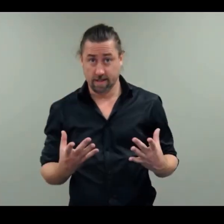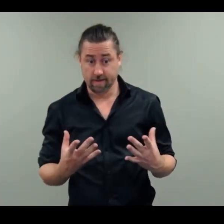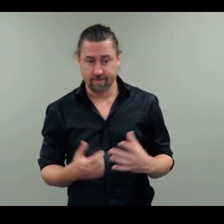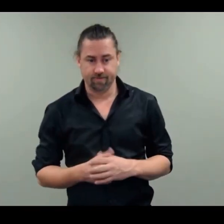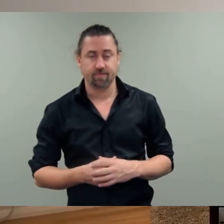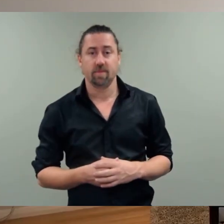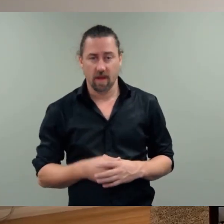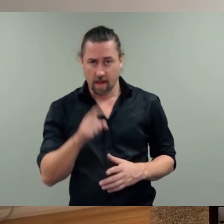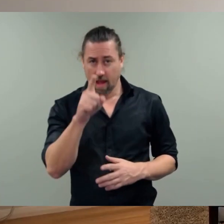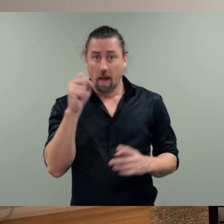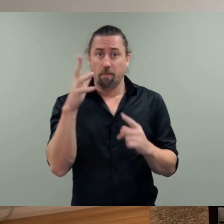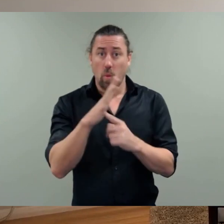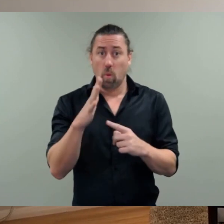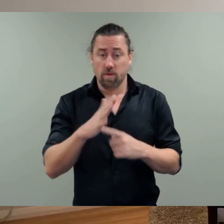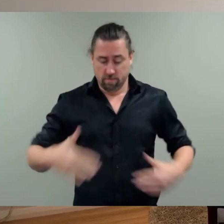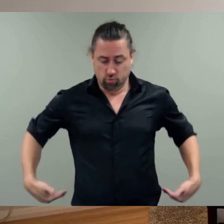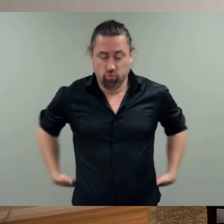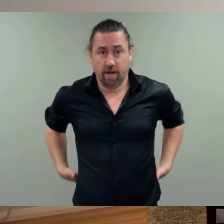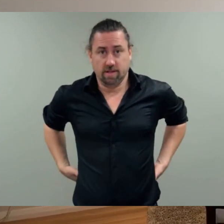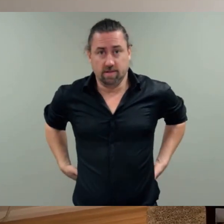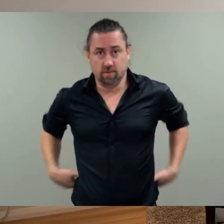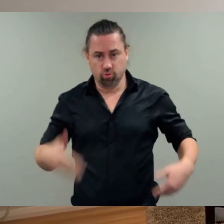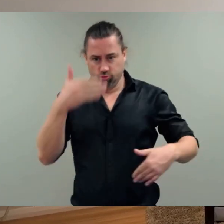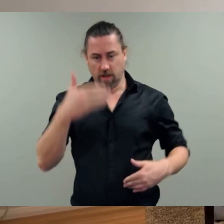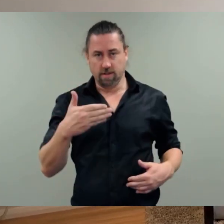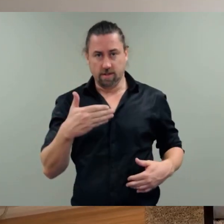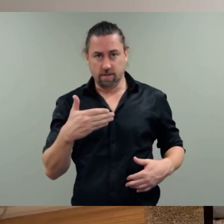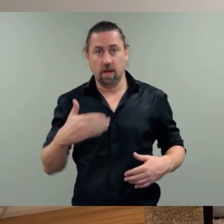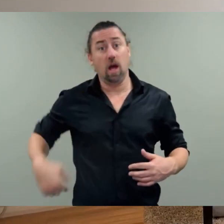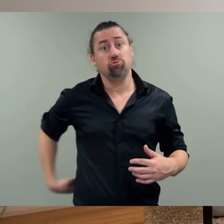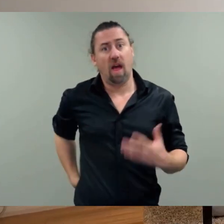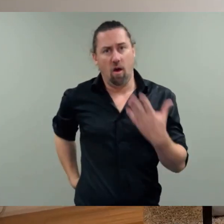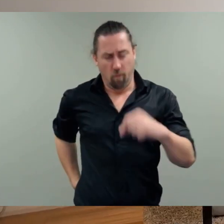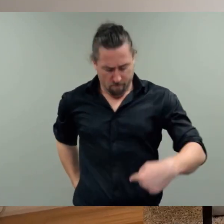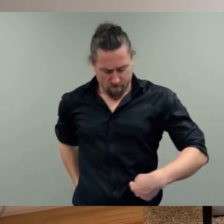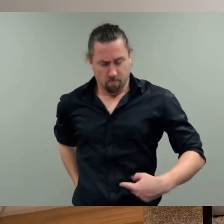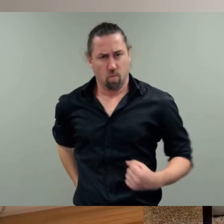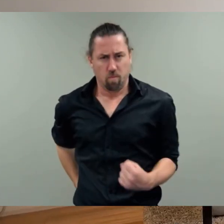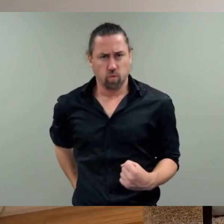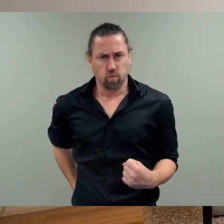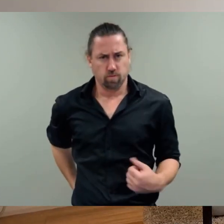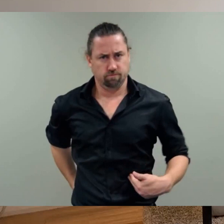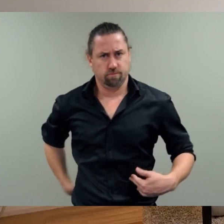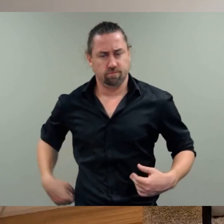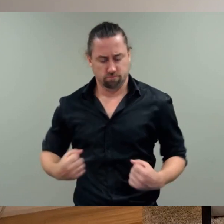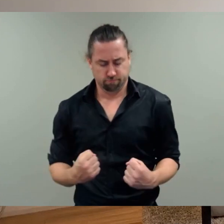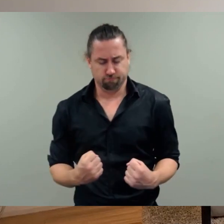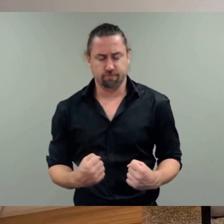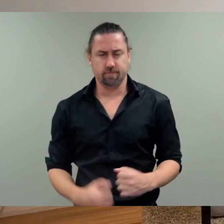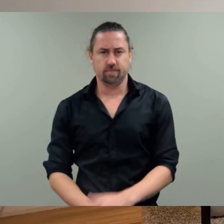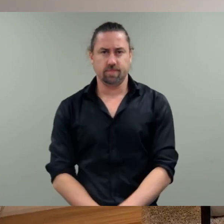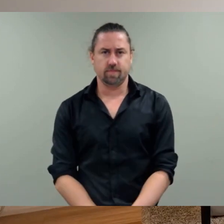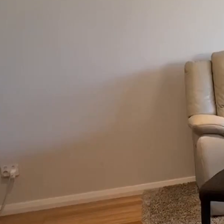Let's go. Try to remember to keep your back nice and straight by engaging your core muscles.